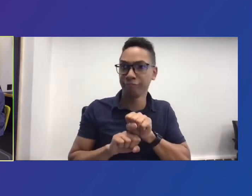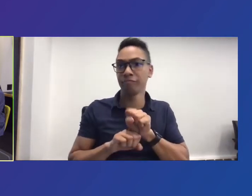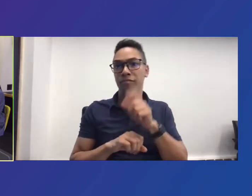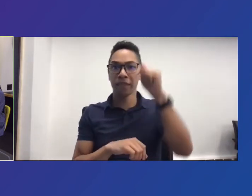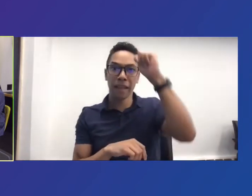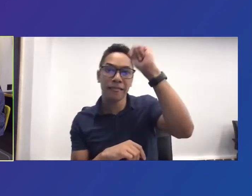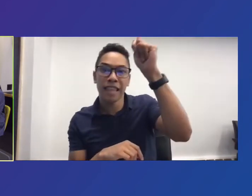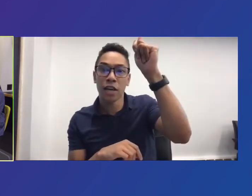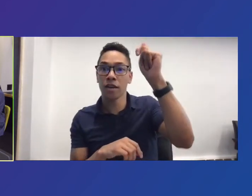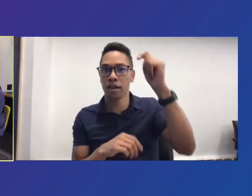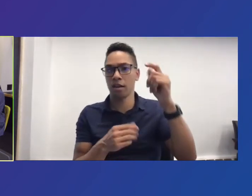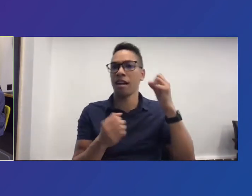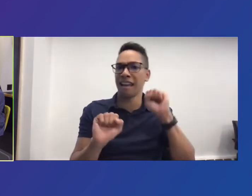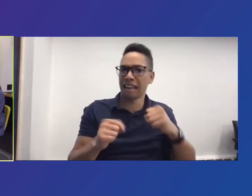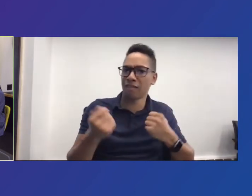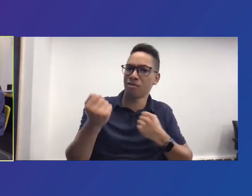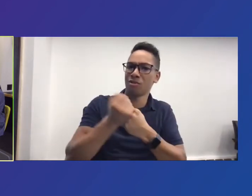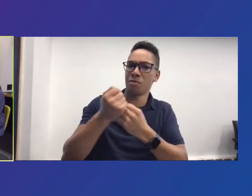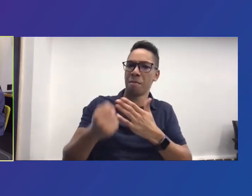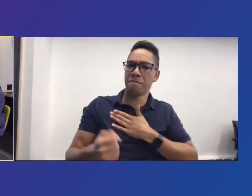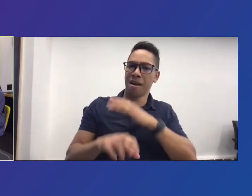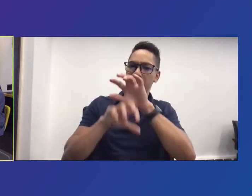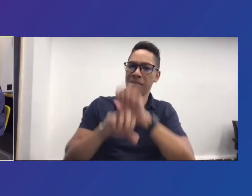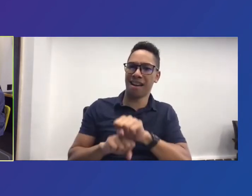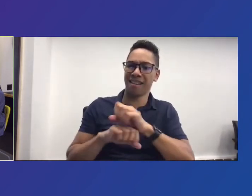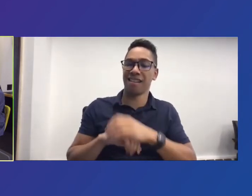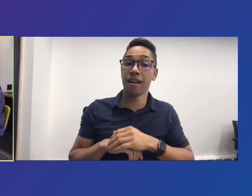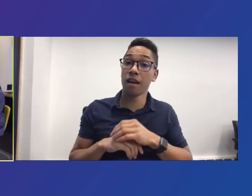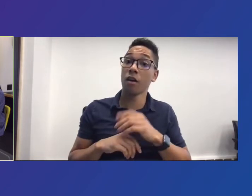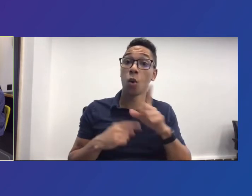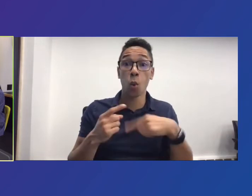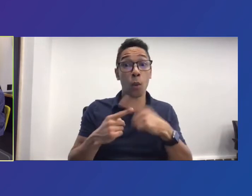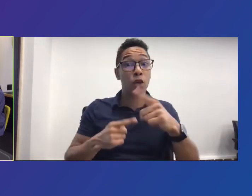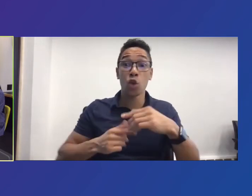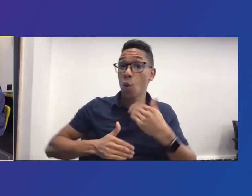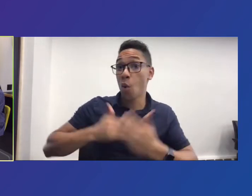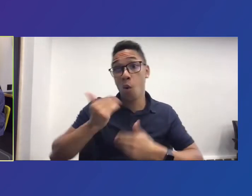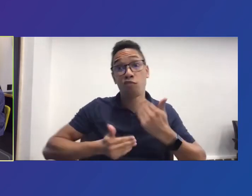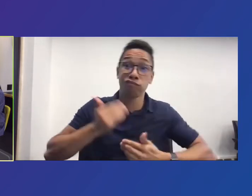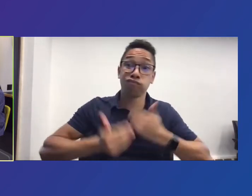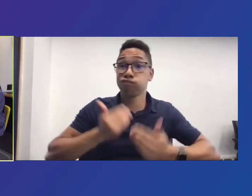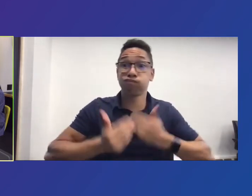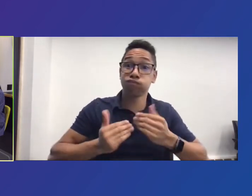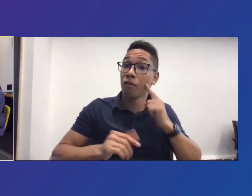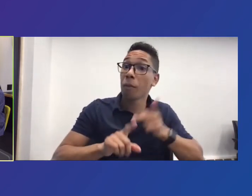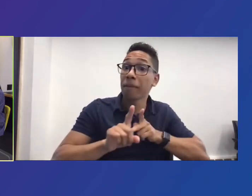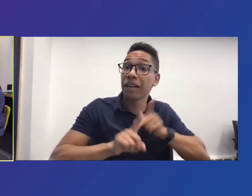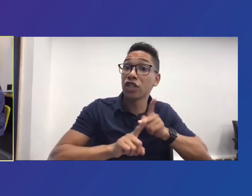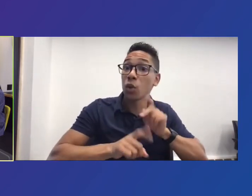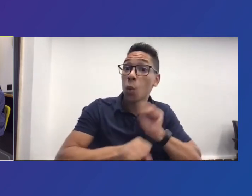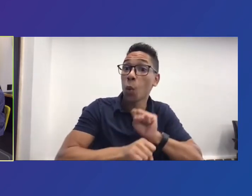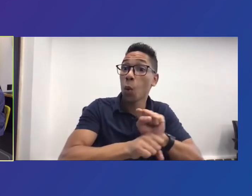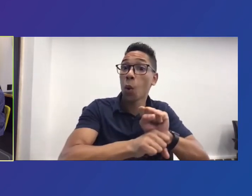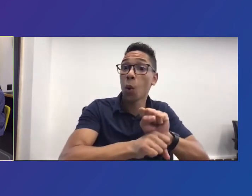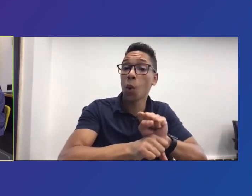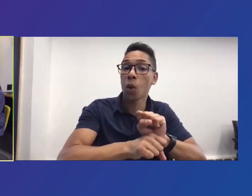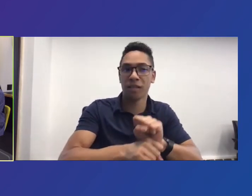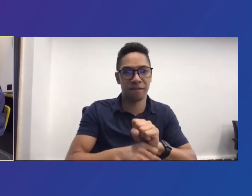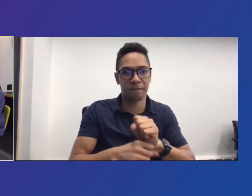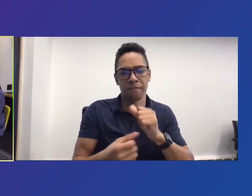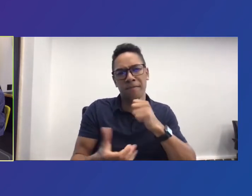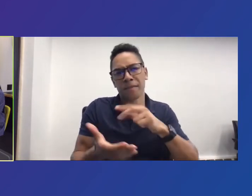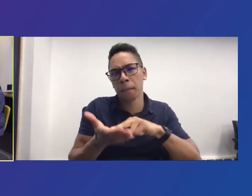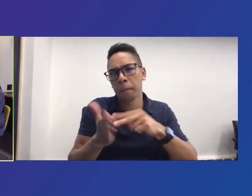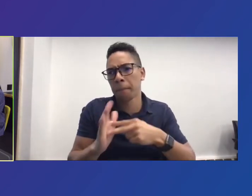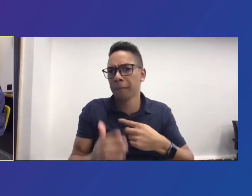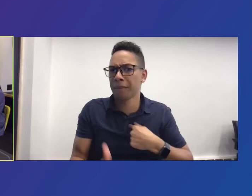would feed my own practice. And because I find that when you're on the grind as a professional, you know, not to say that I never